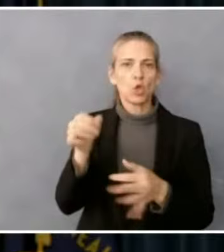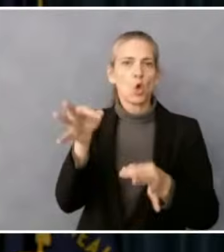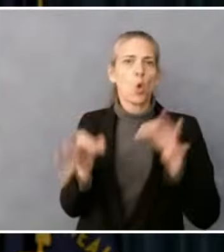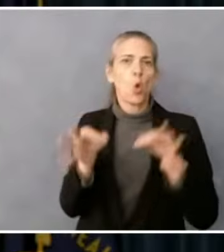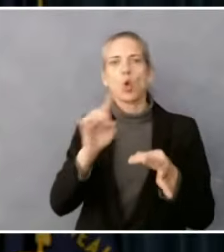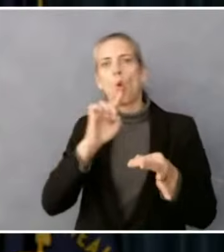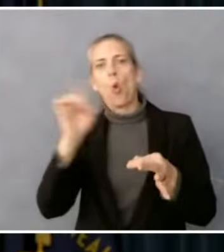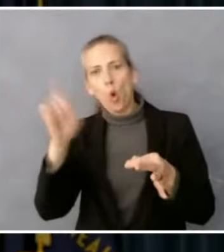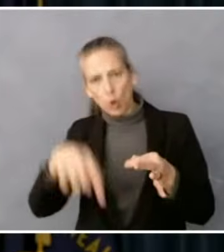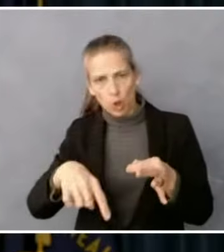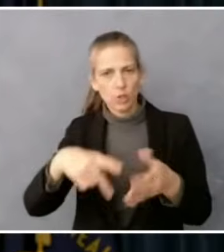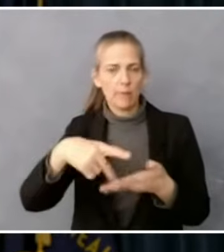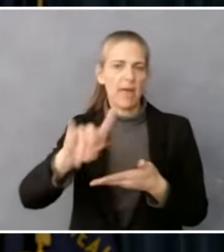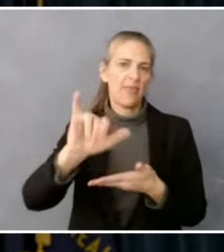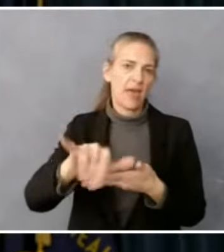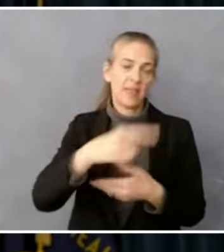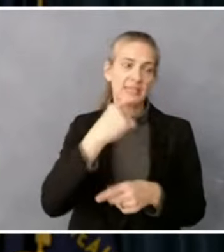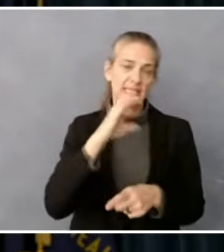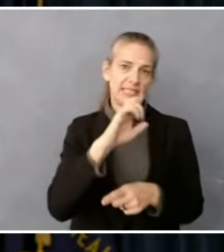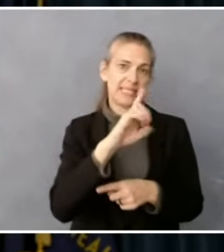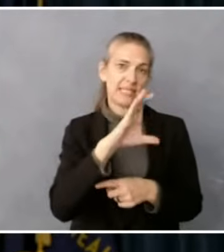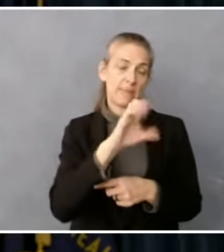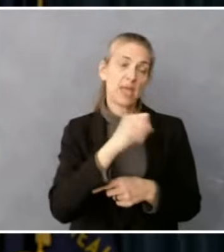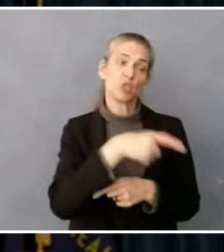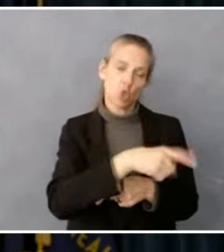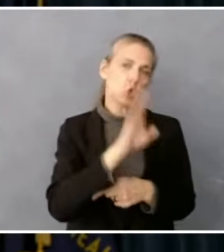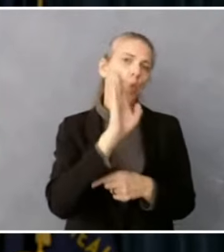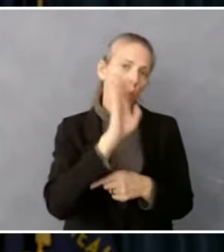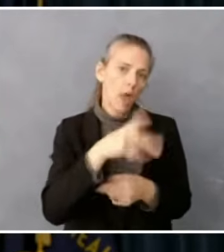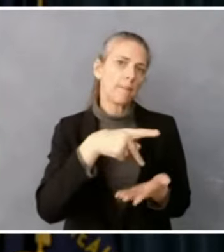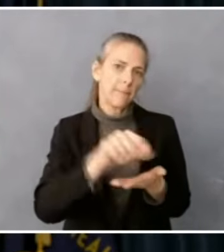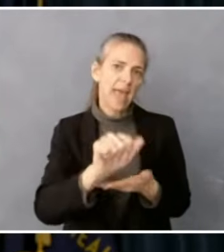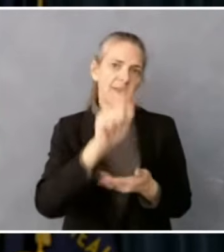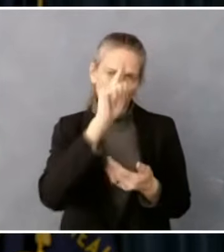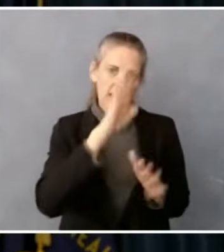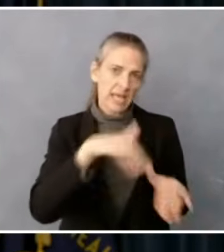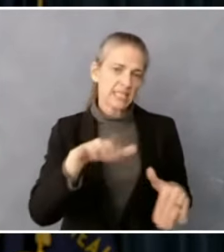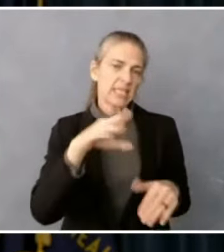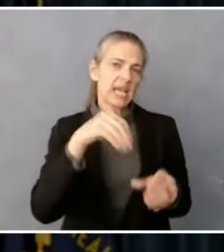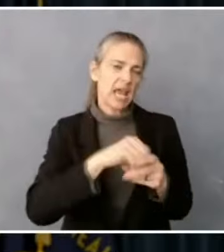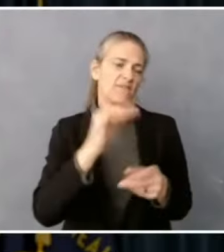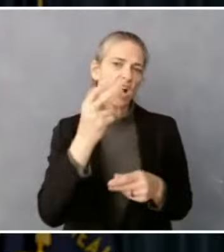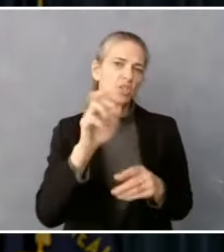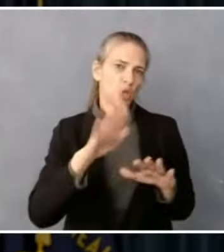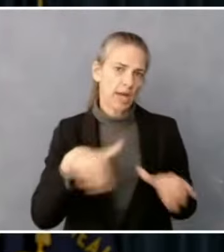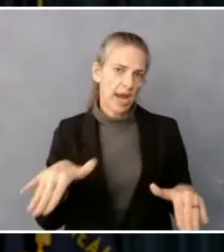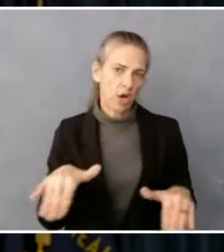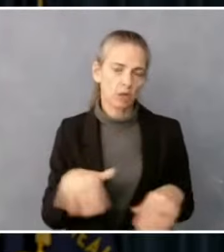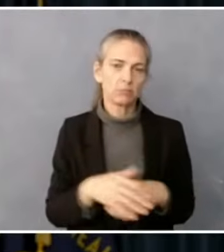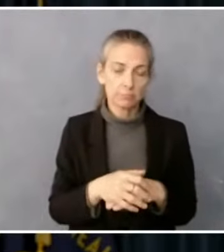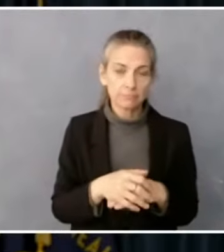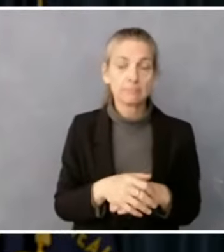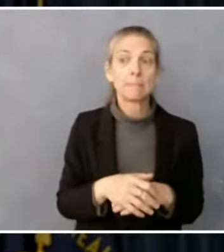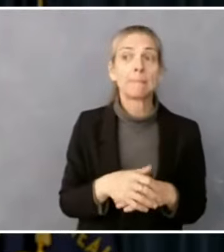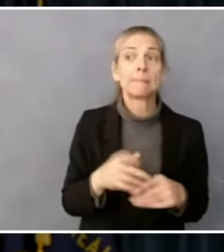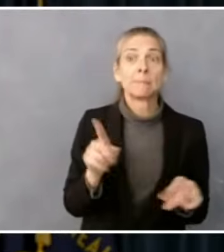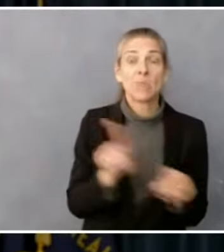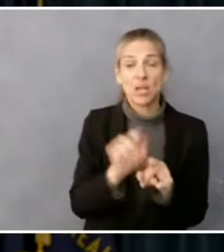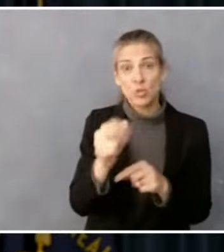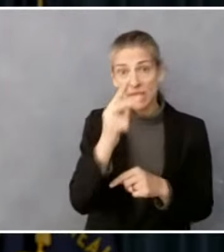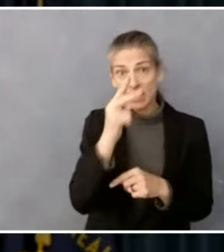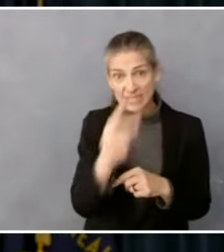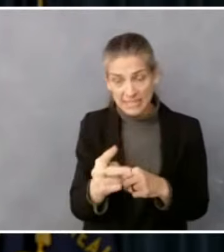payments, where they said, DCBS, you will pay for kids in foster care. As you can see,